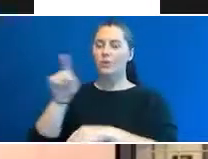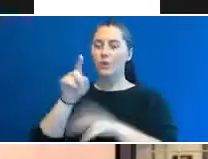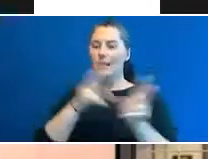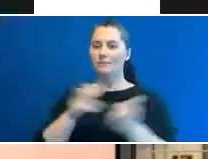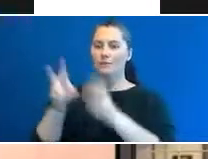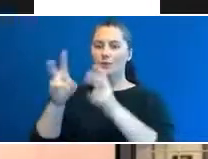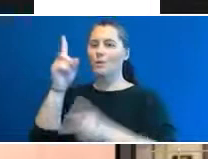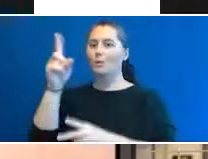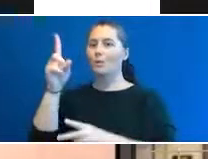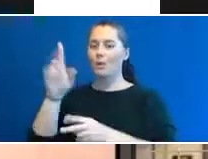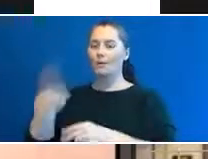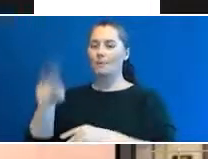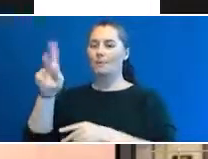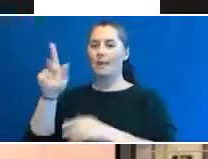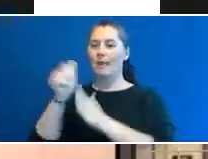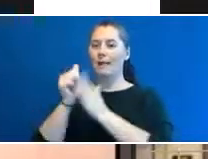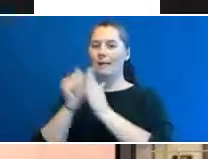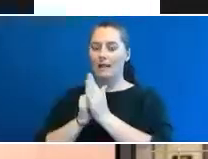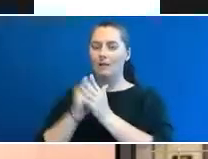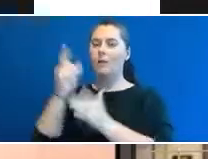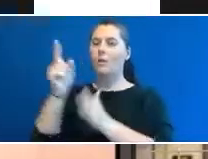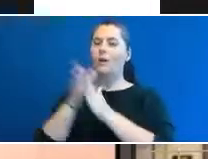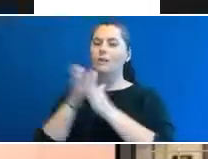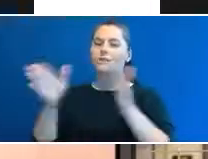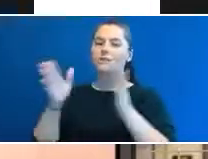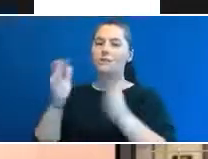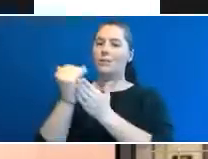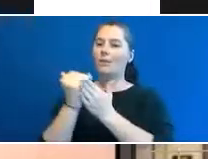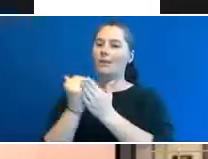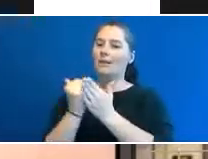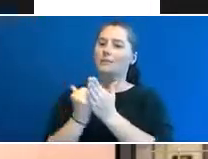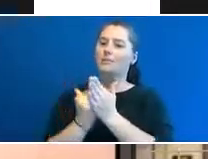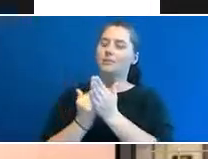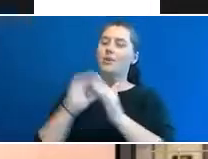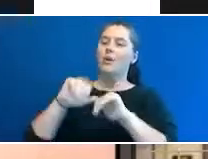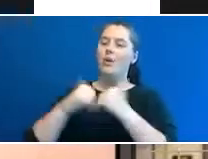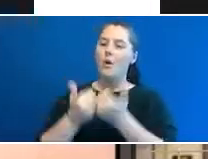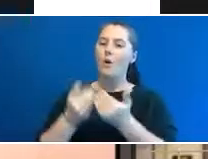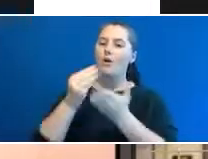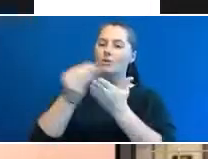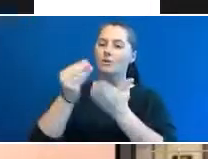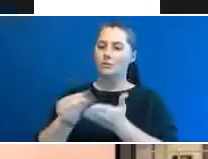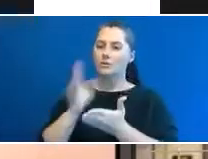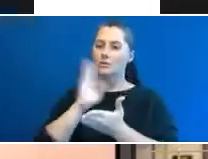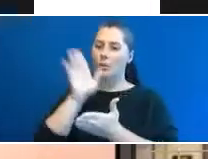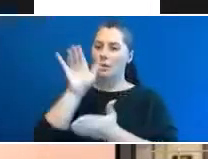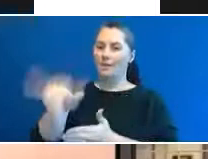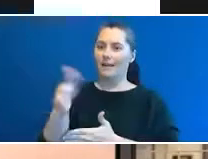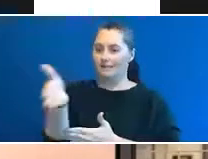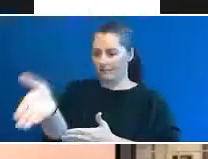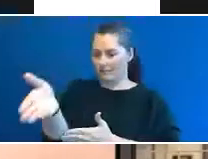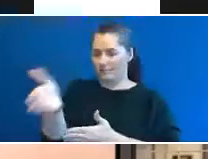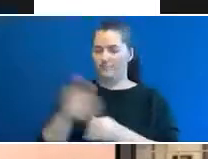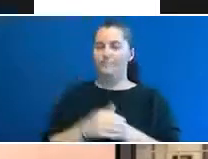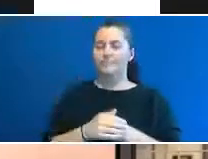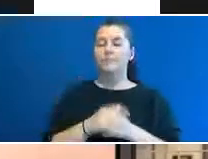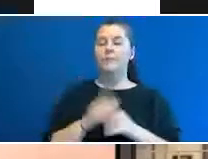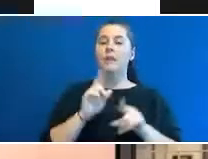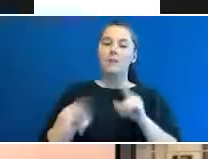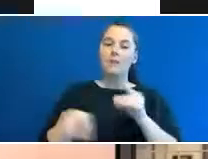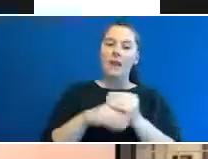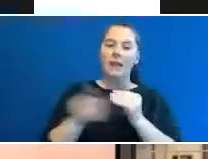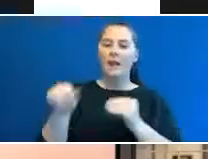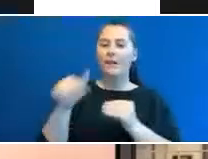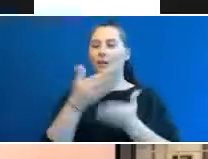account, and we're going to have one general ledger that all of these transactions are going to live in. But as we build out these other different things like your classes